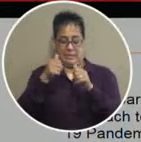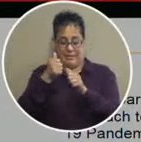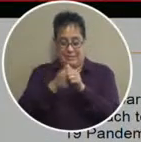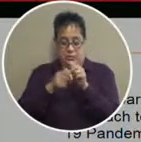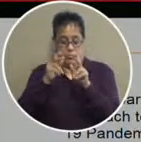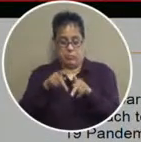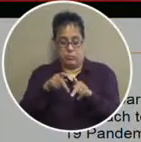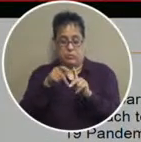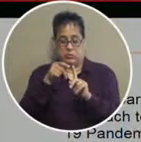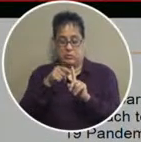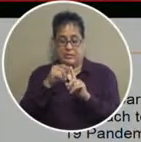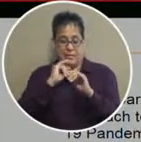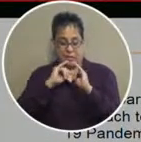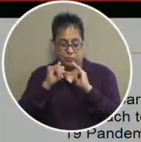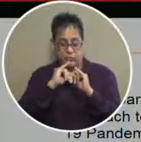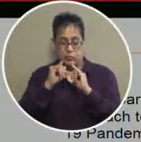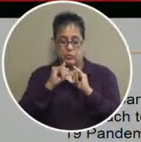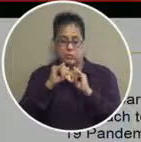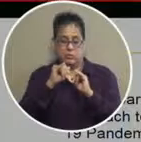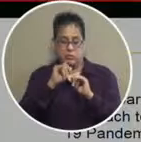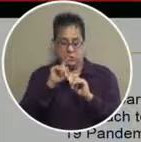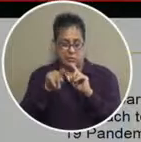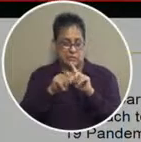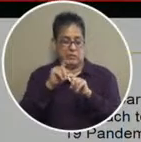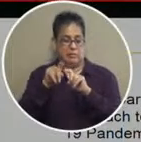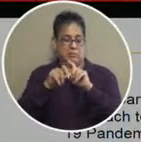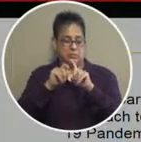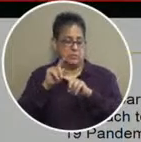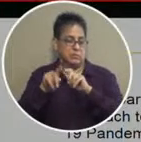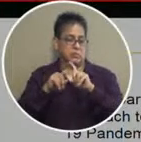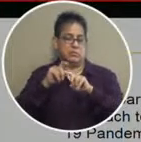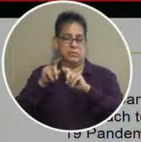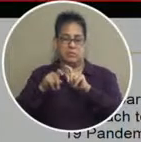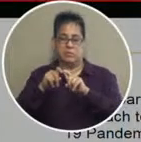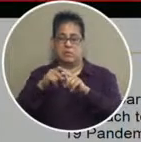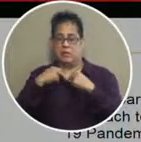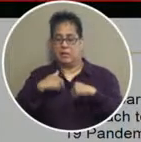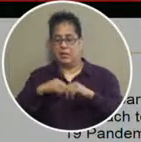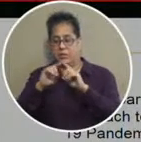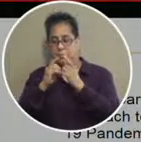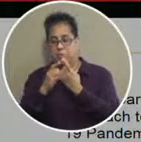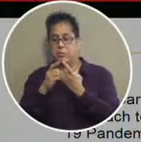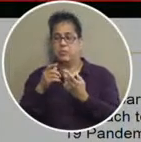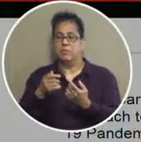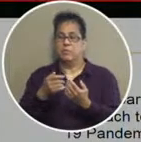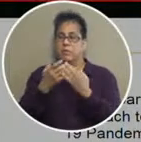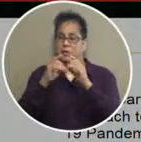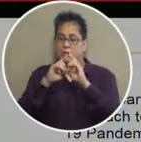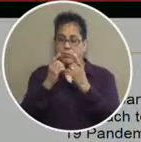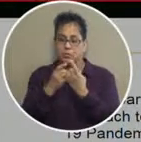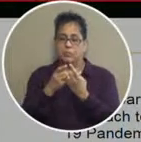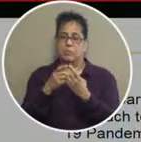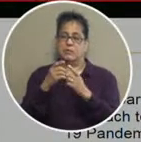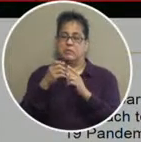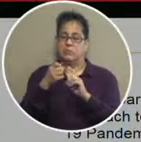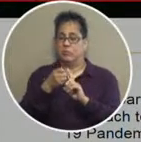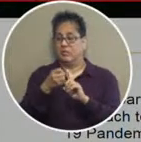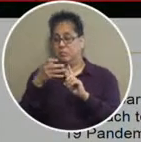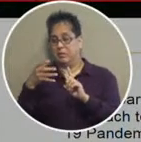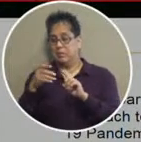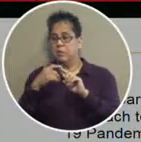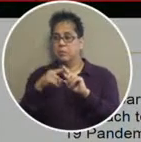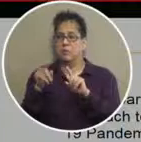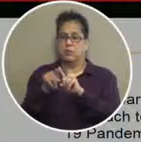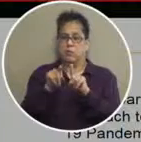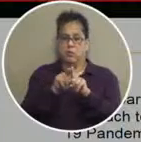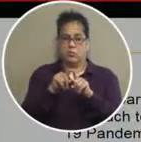is interviewed. We'll be working with the fire department and health department on a process mapping exercise to expand on this, and then also